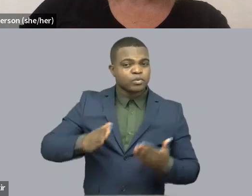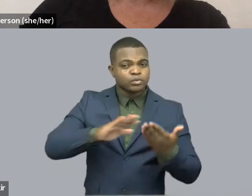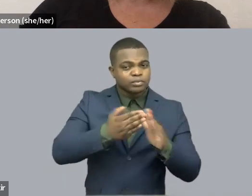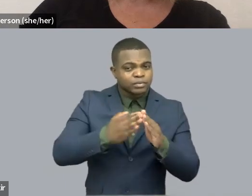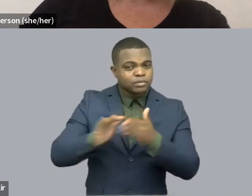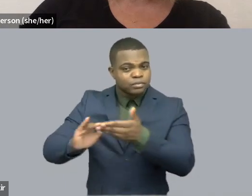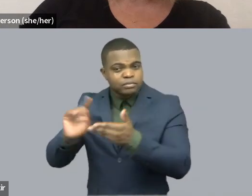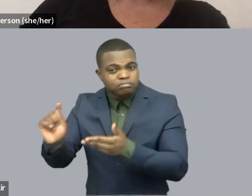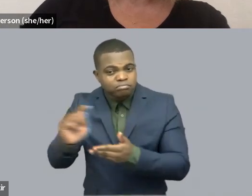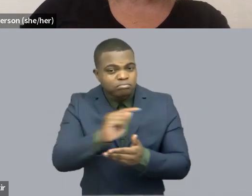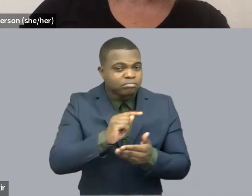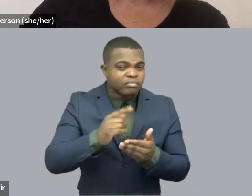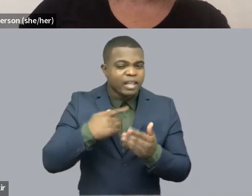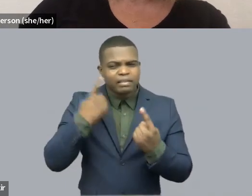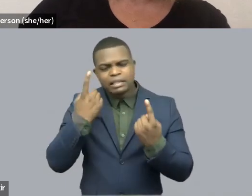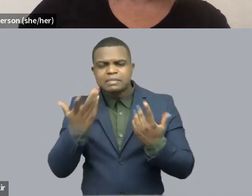related skills,